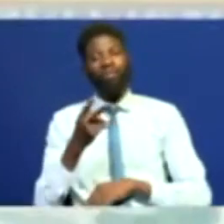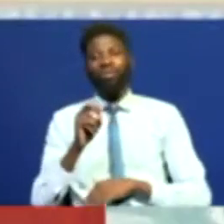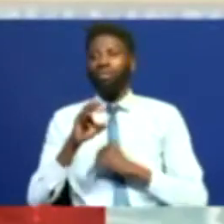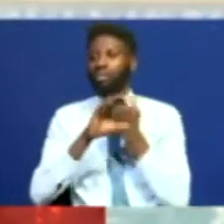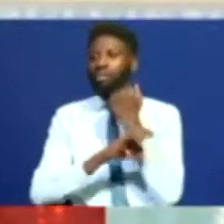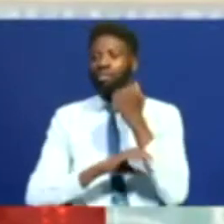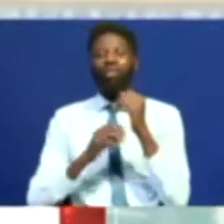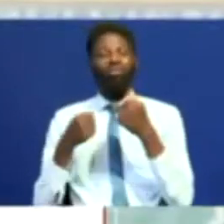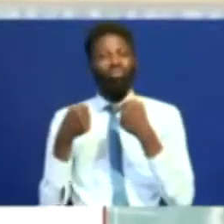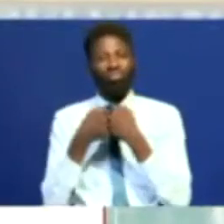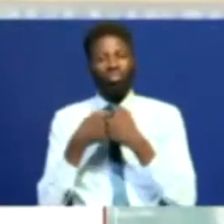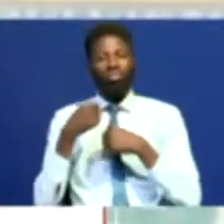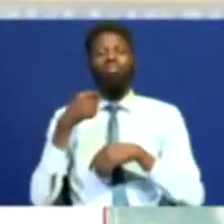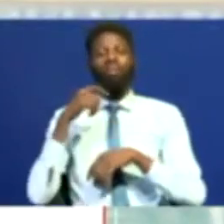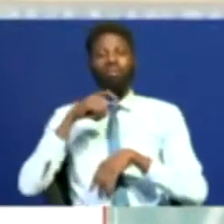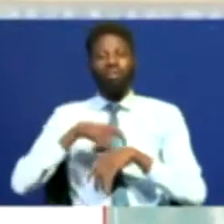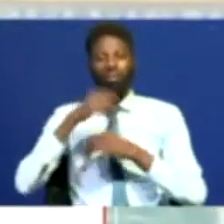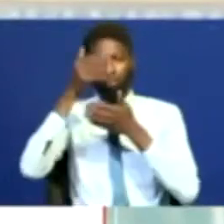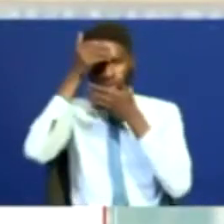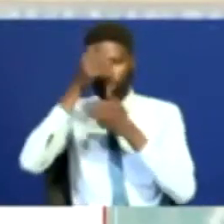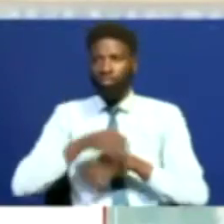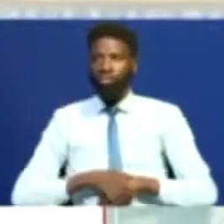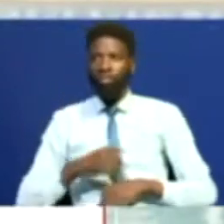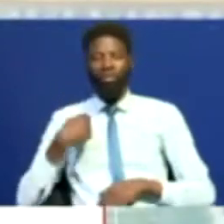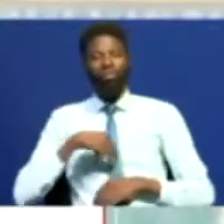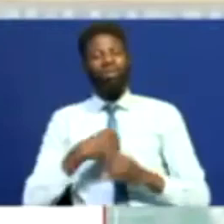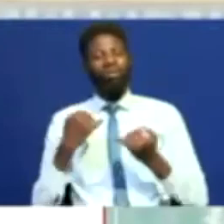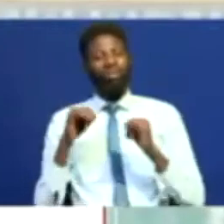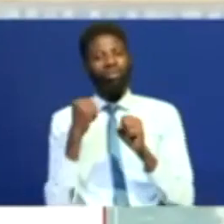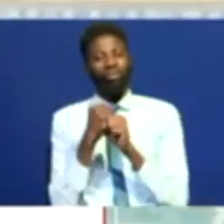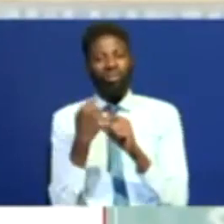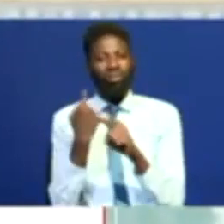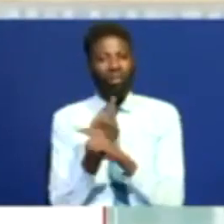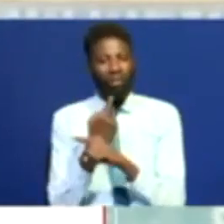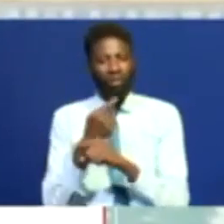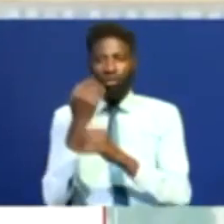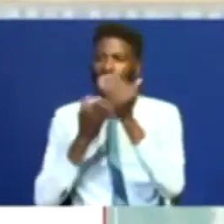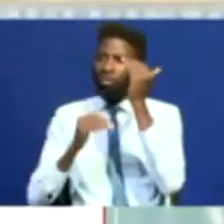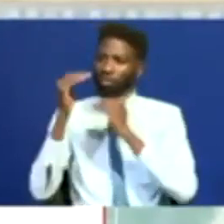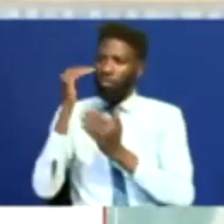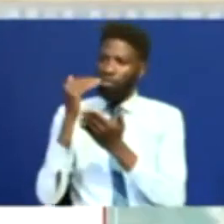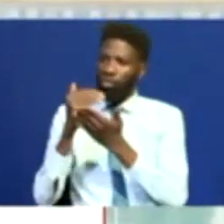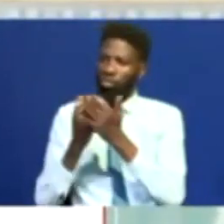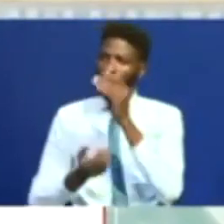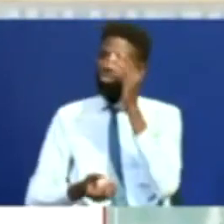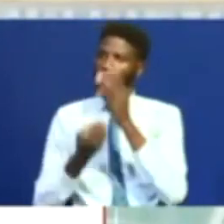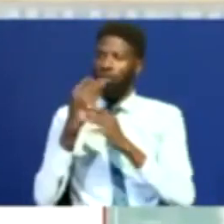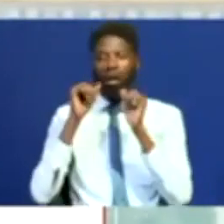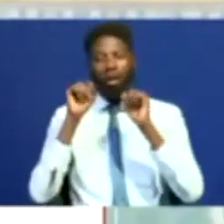trying to work with the different universities to come up with this program such that they would be able to